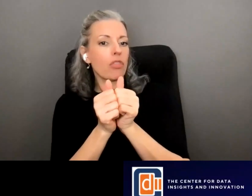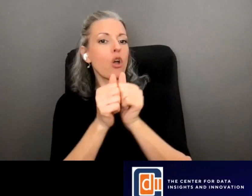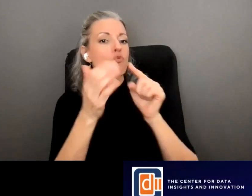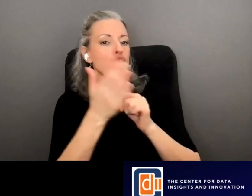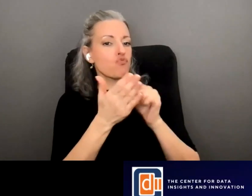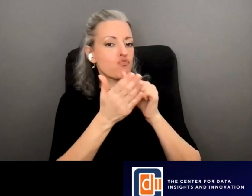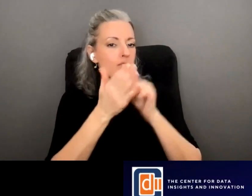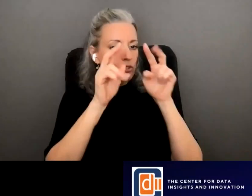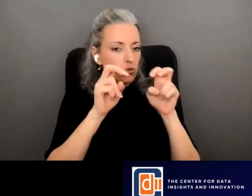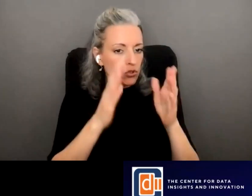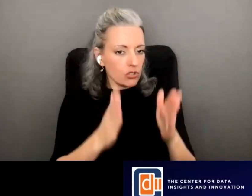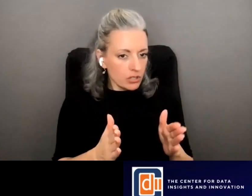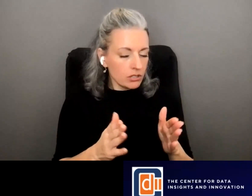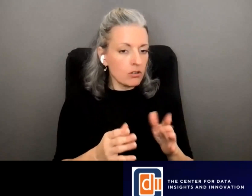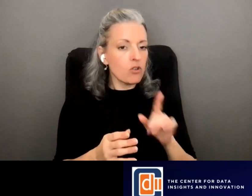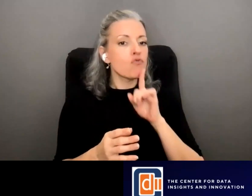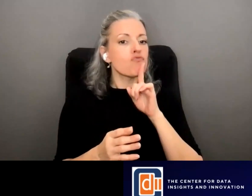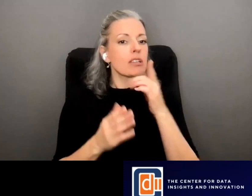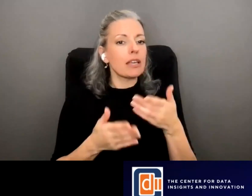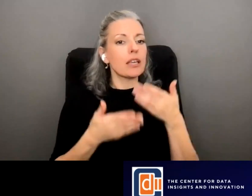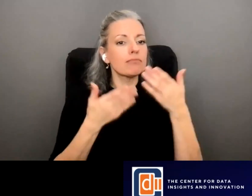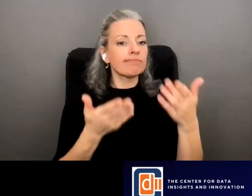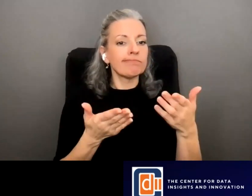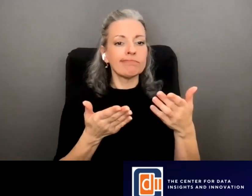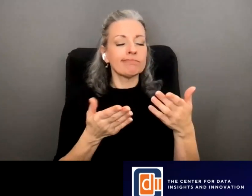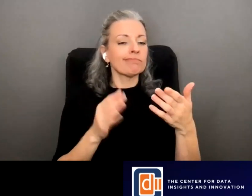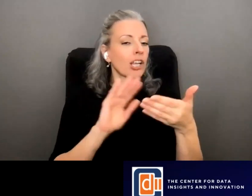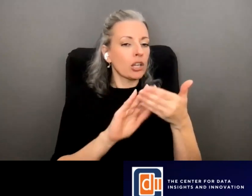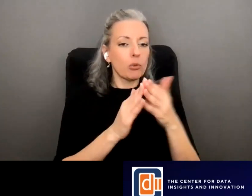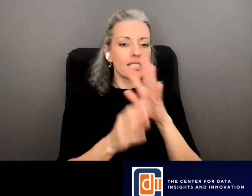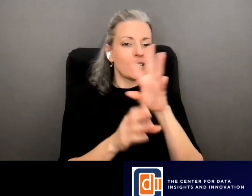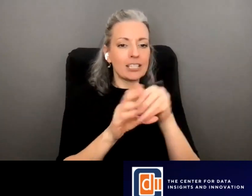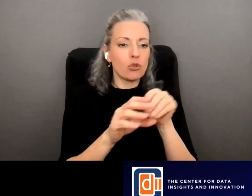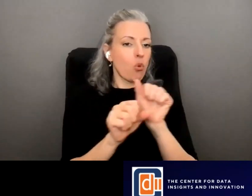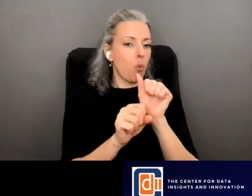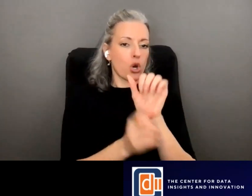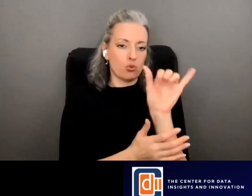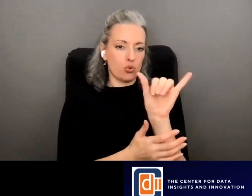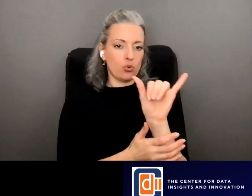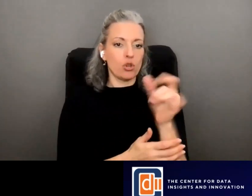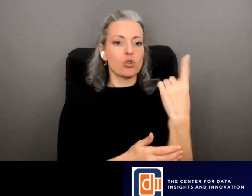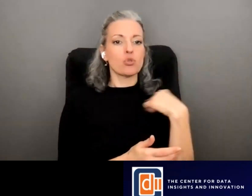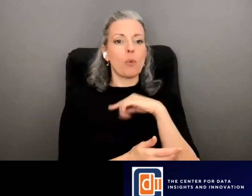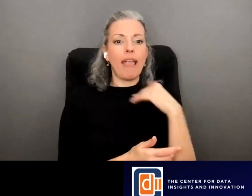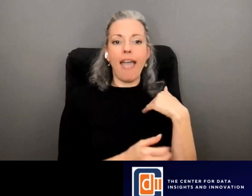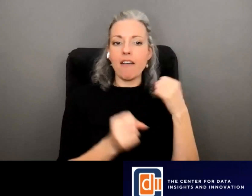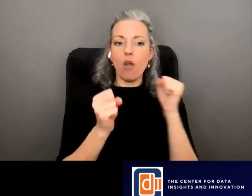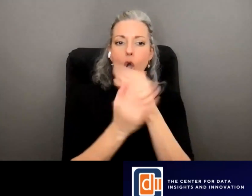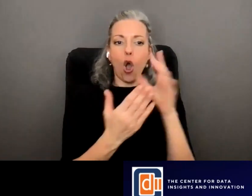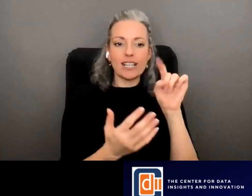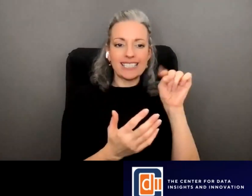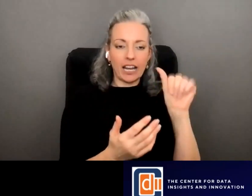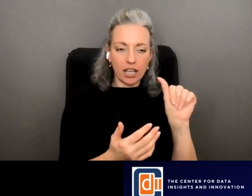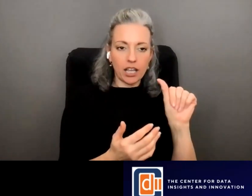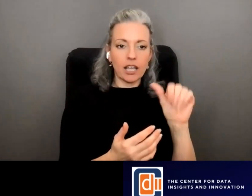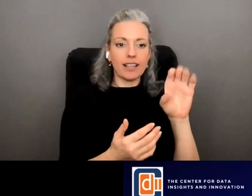the expertise of our research communities into this work as well, so that we've got all of the data that